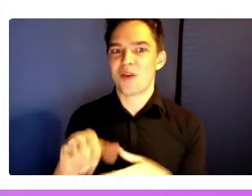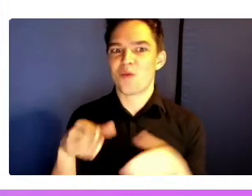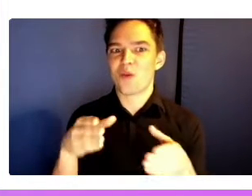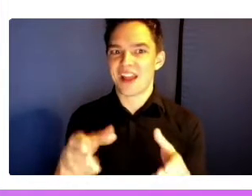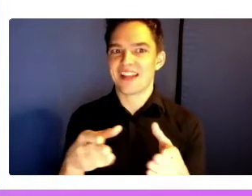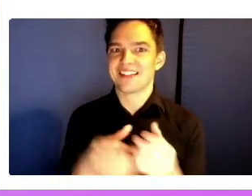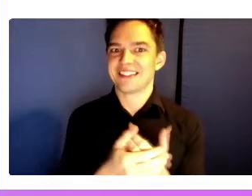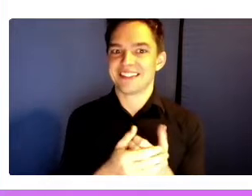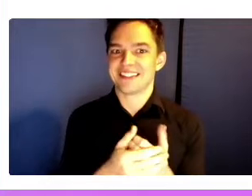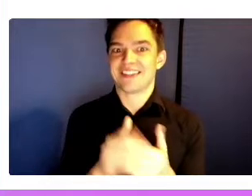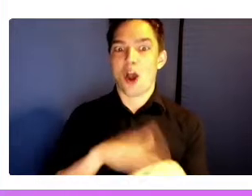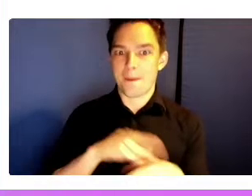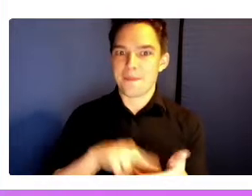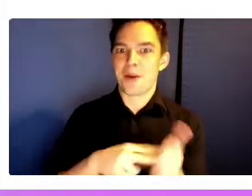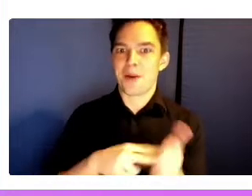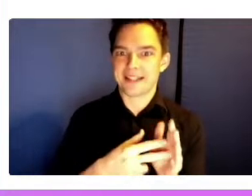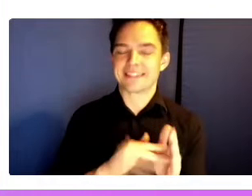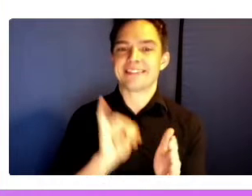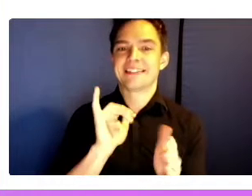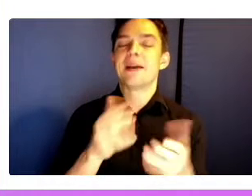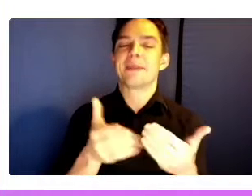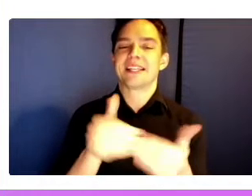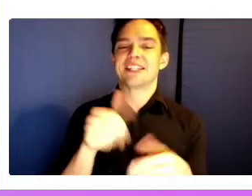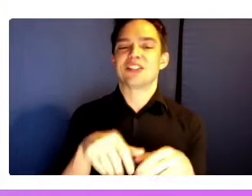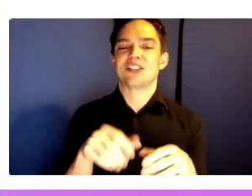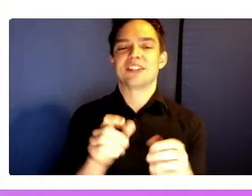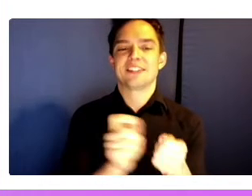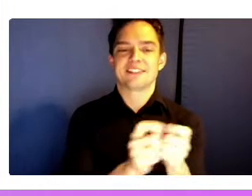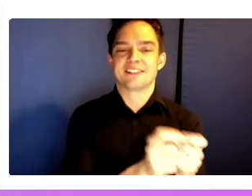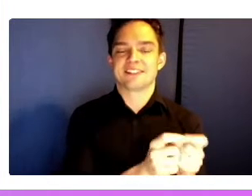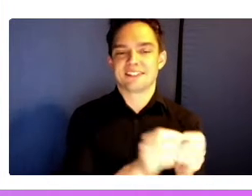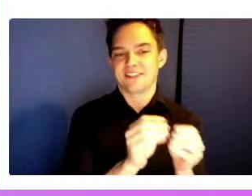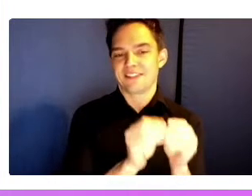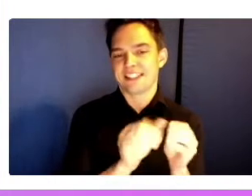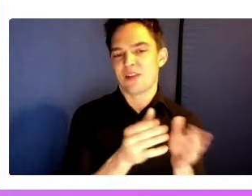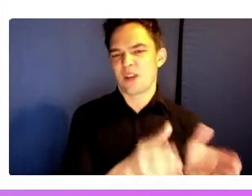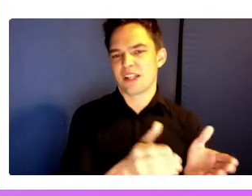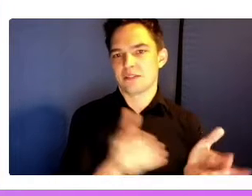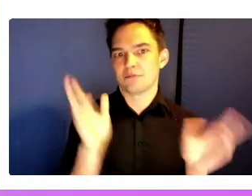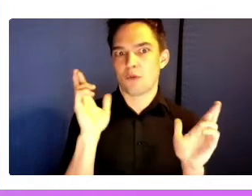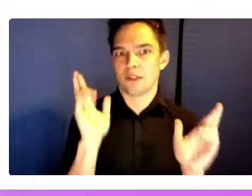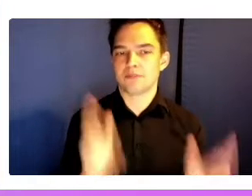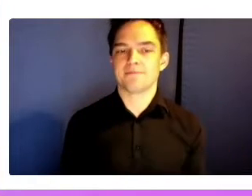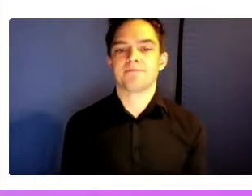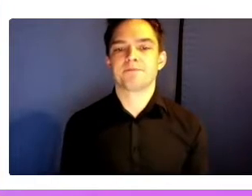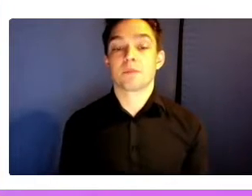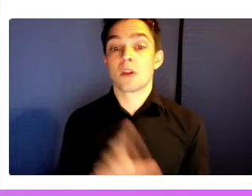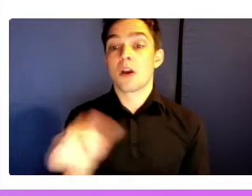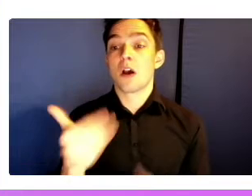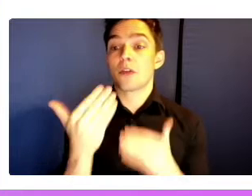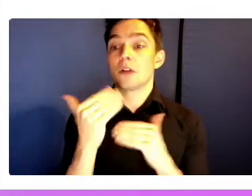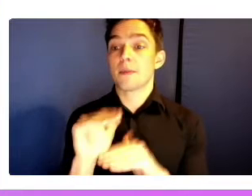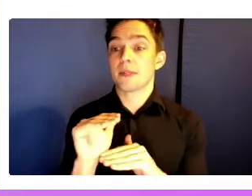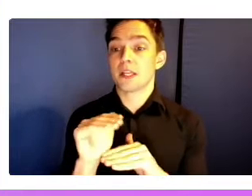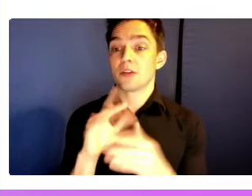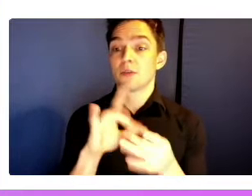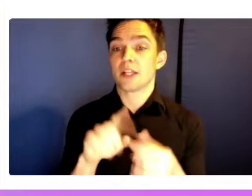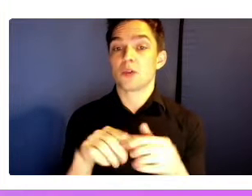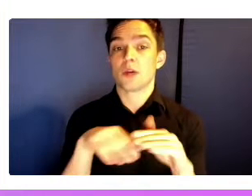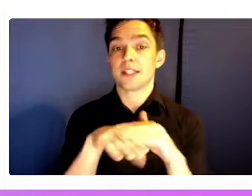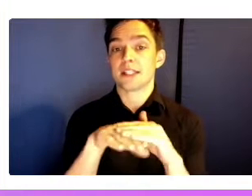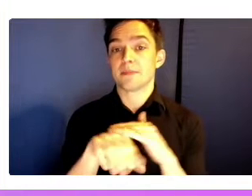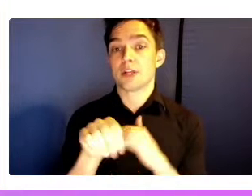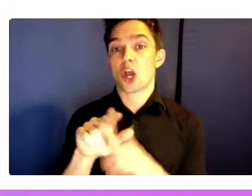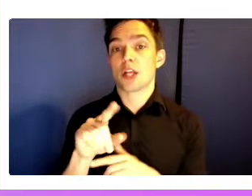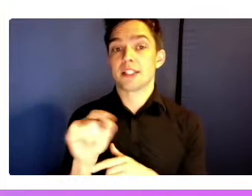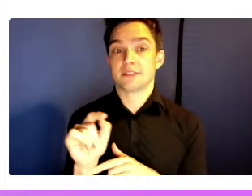purpose. So, and it's going to be easier to fix that way, hopefully. Another limitation of accessibility audits is they're